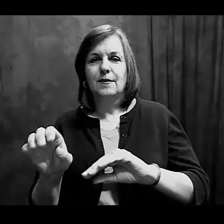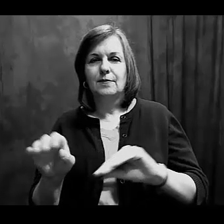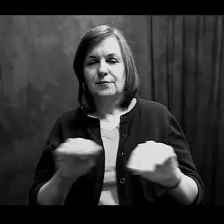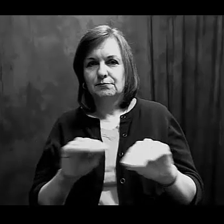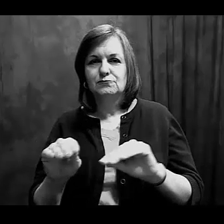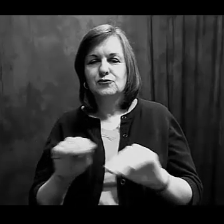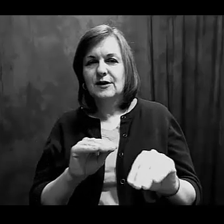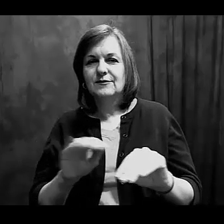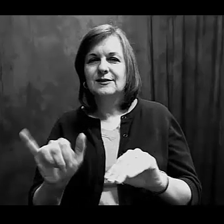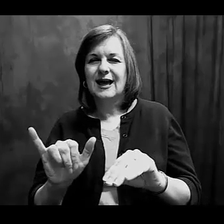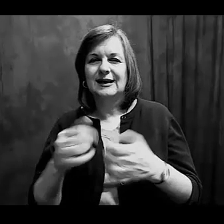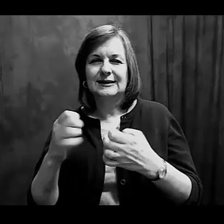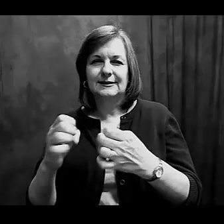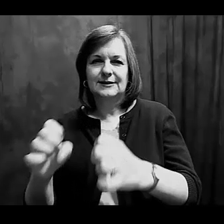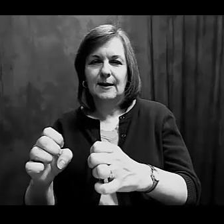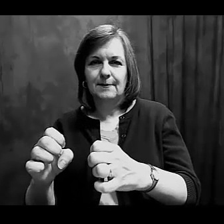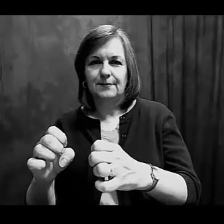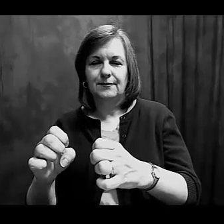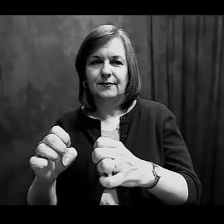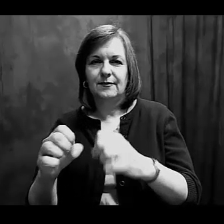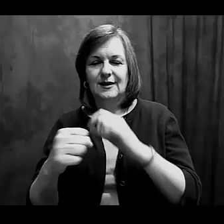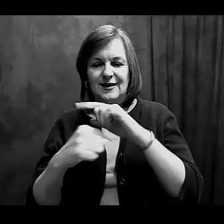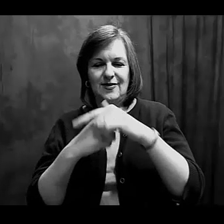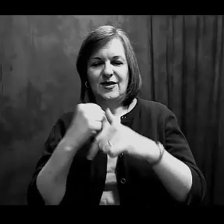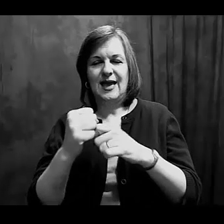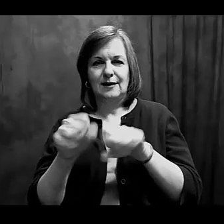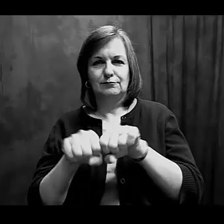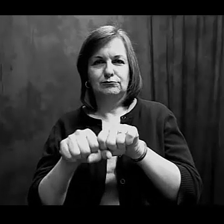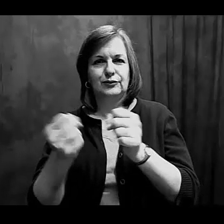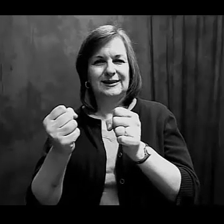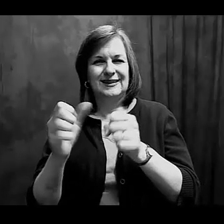is going to split that ATP